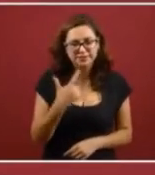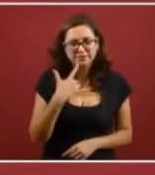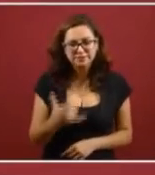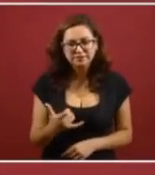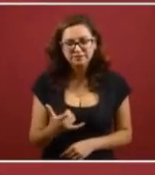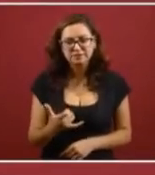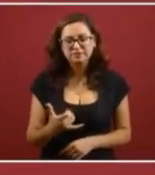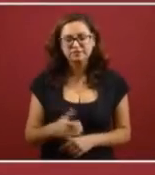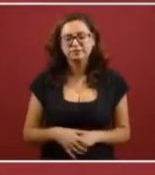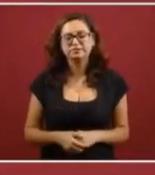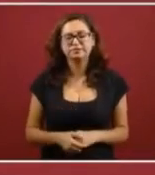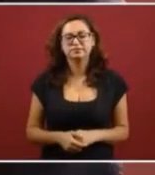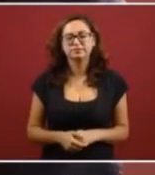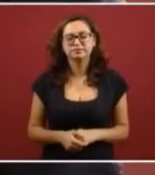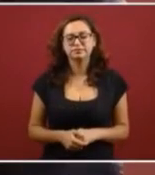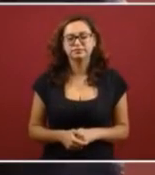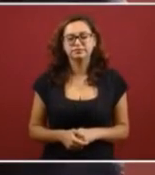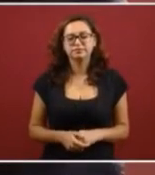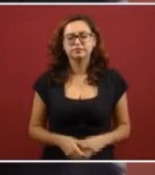Que